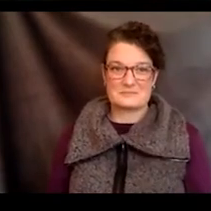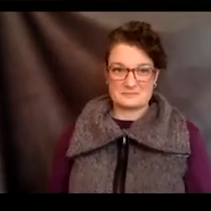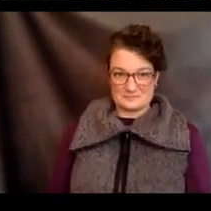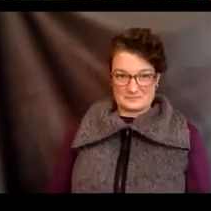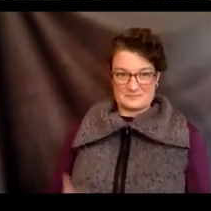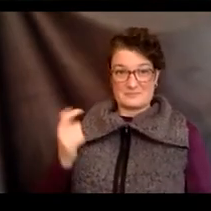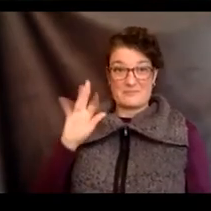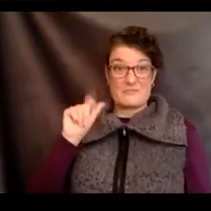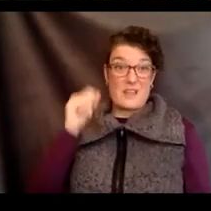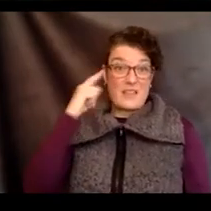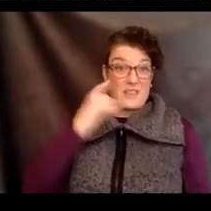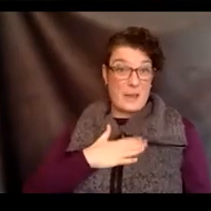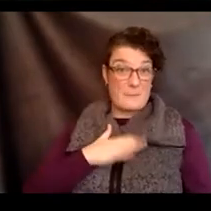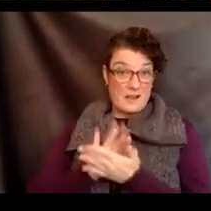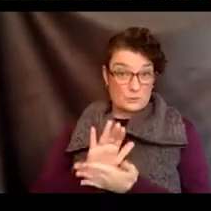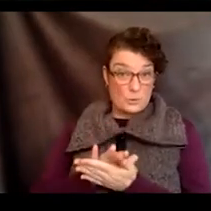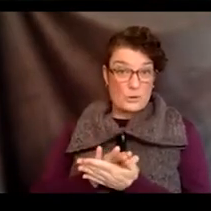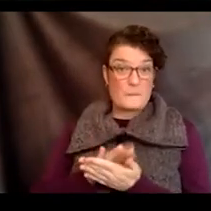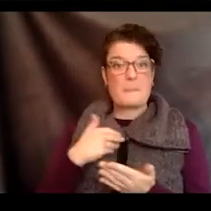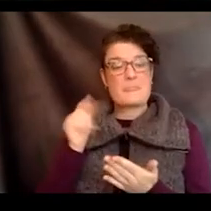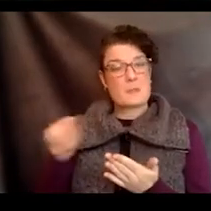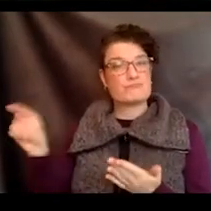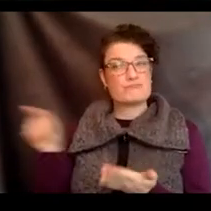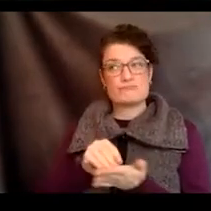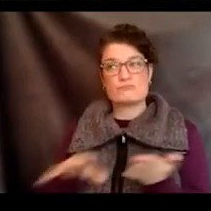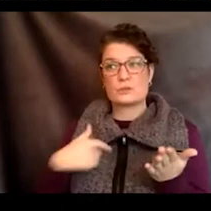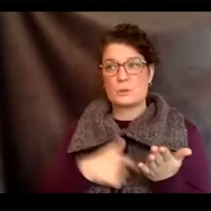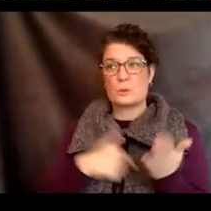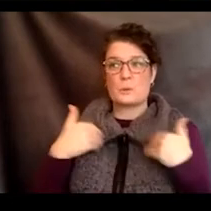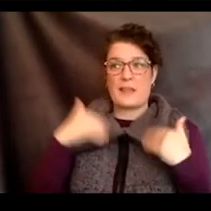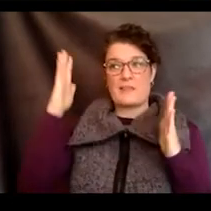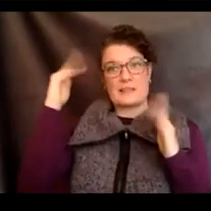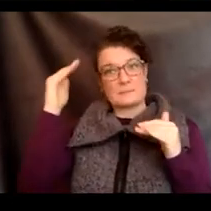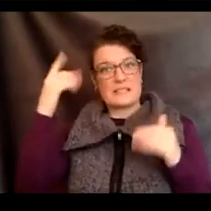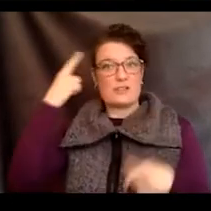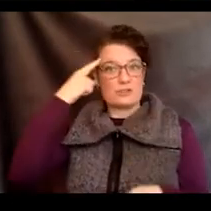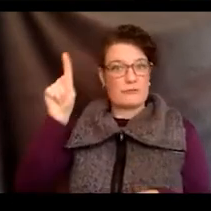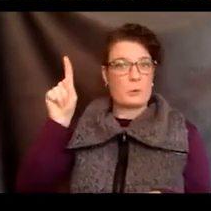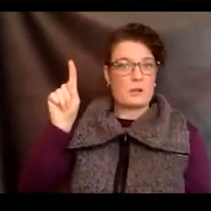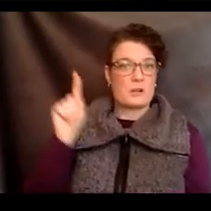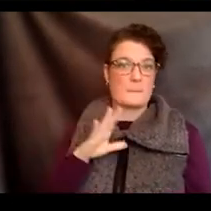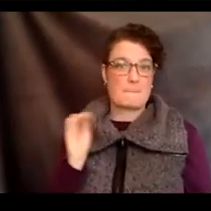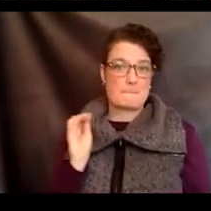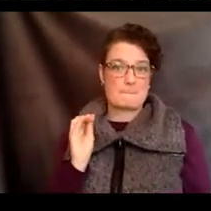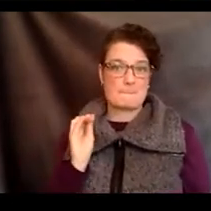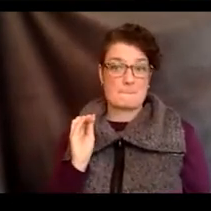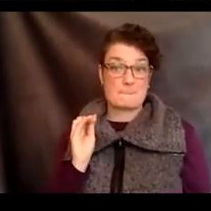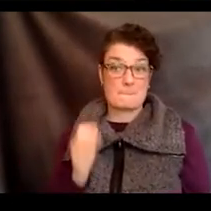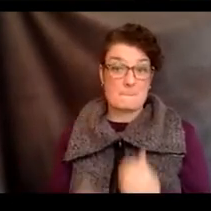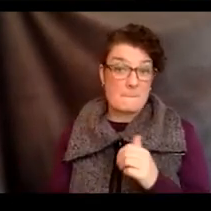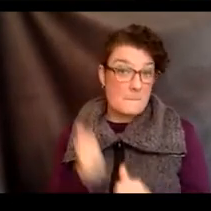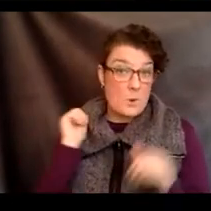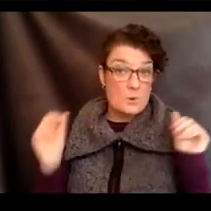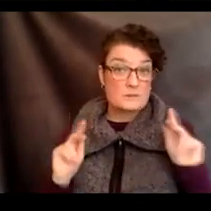I mean, I think at my school, like there are certain students that we have expectations for, and most people are